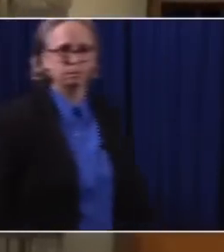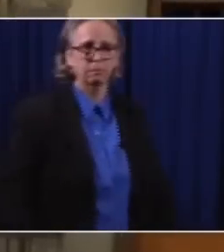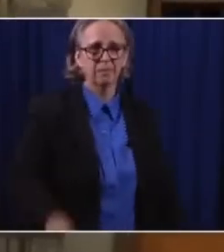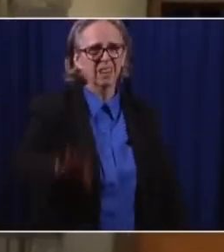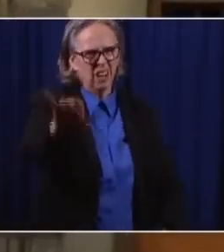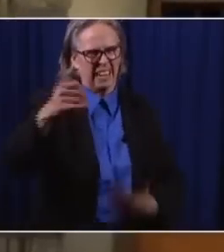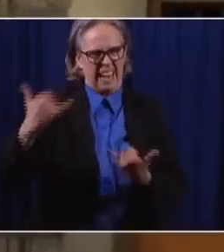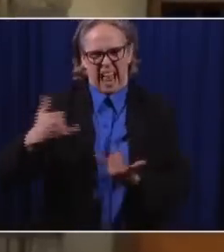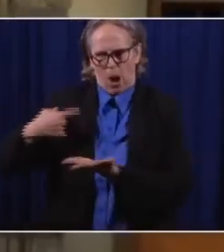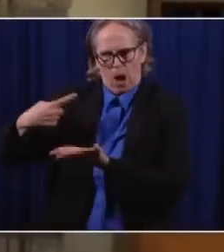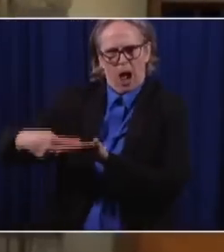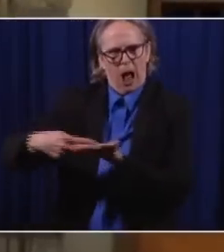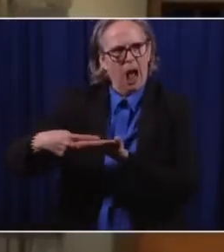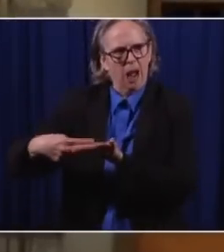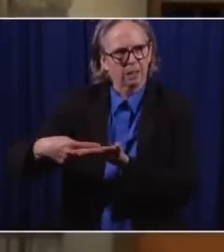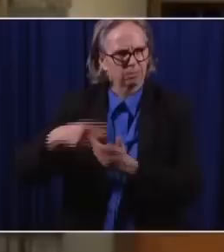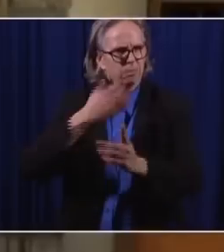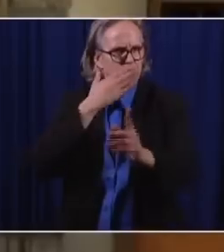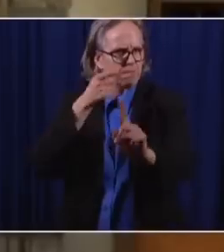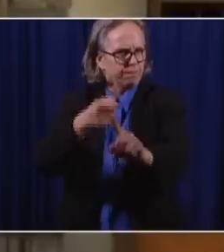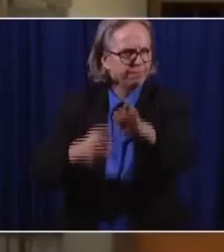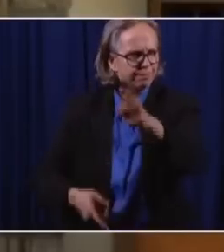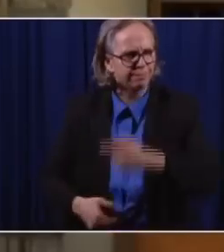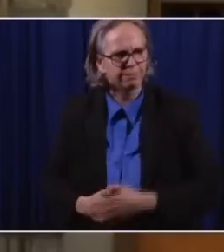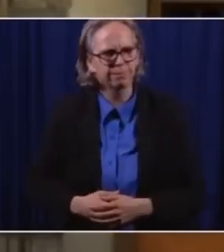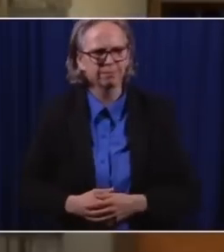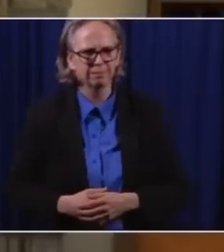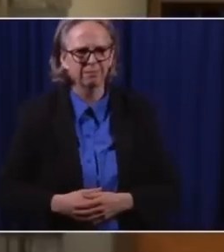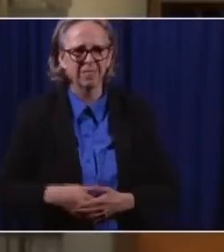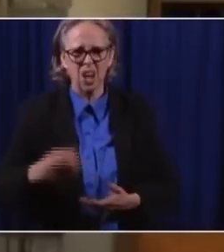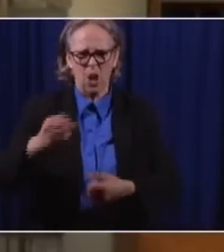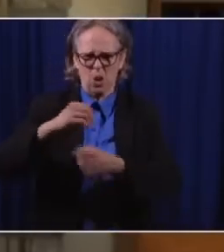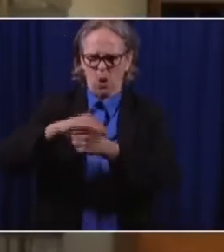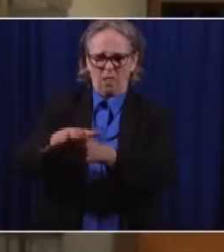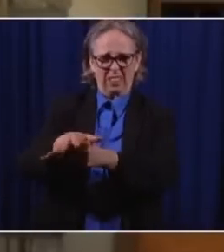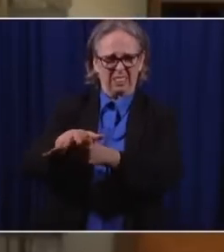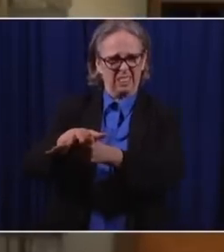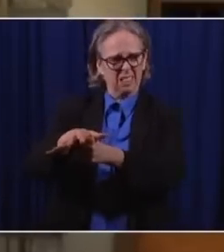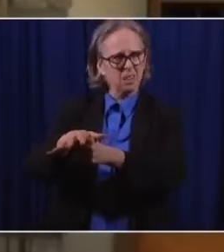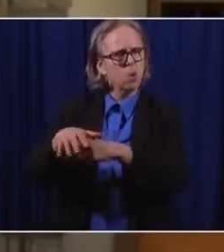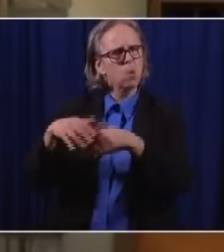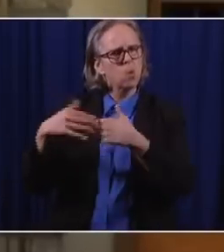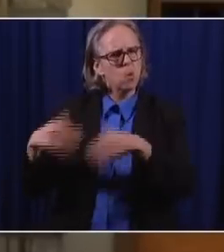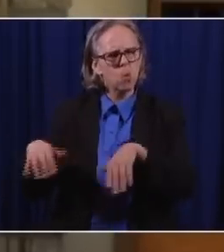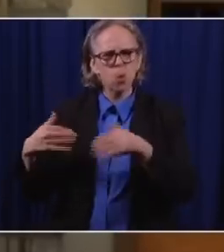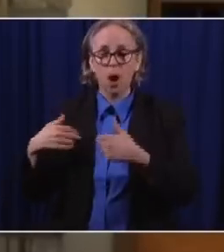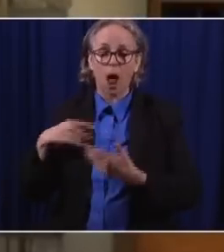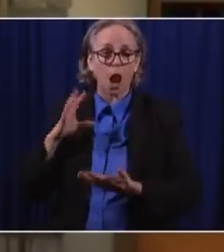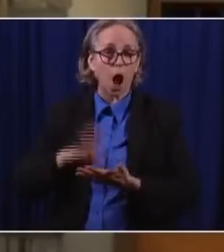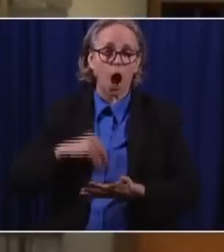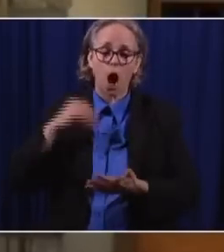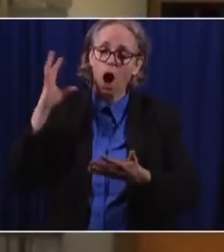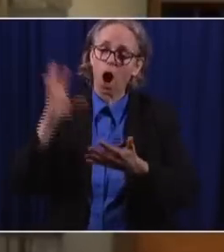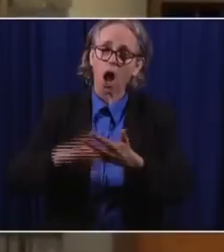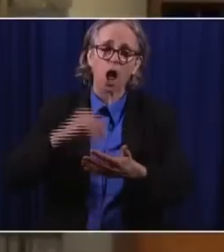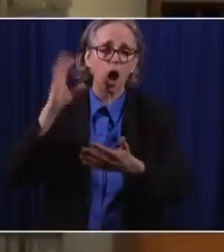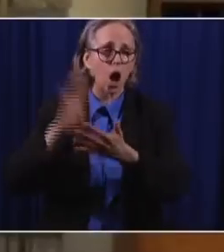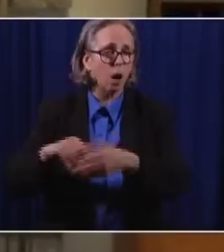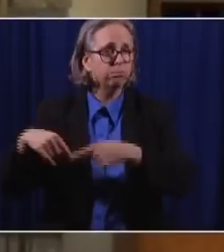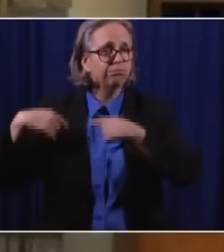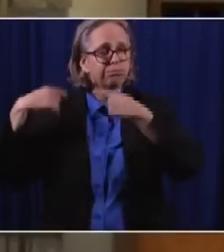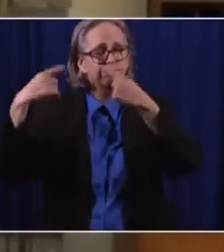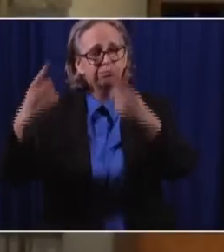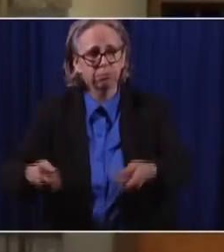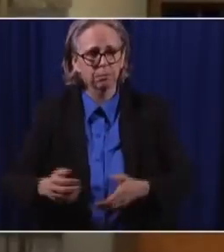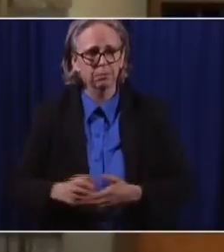We've learned a lot during this pandemic. One of the things that we've learned is that masks really work. One of the ways we know that is because we're watching what's happening in